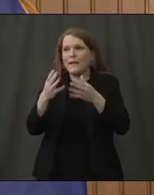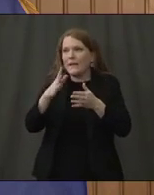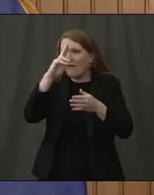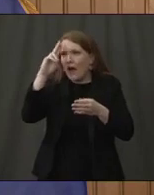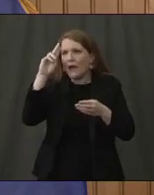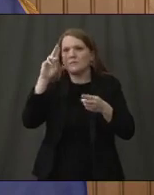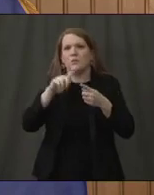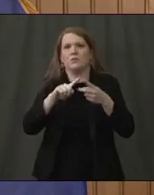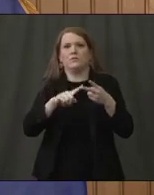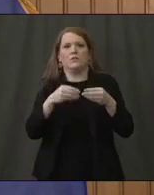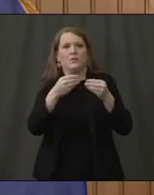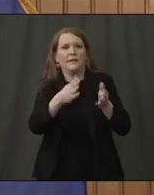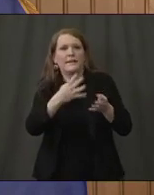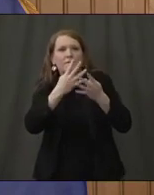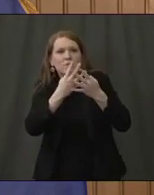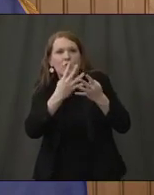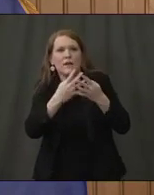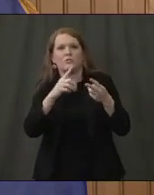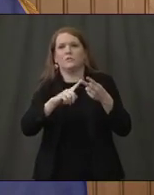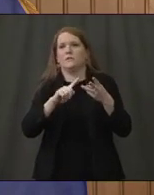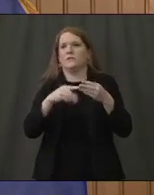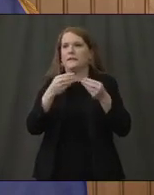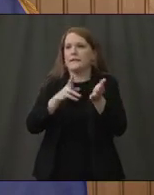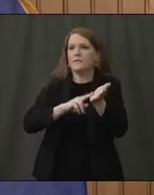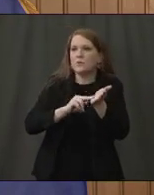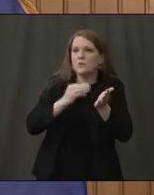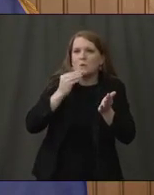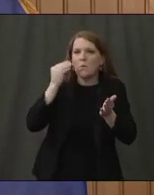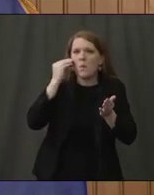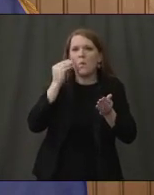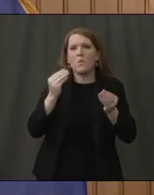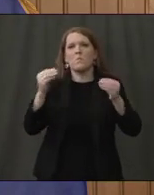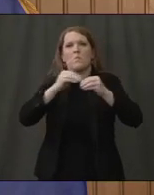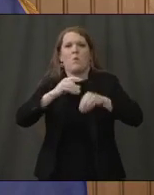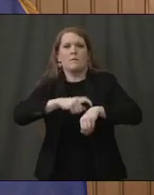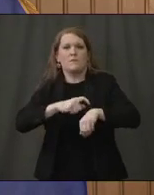nursing, a little more room to plan accordingly.